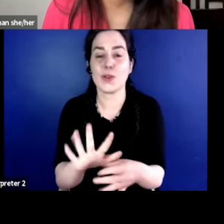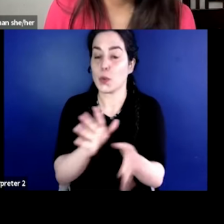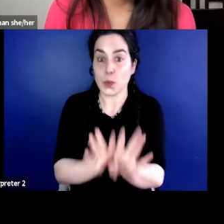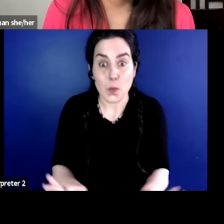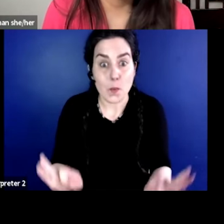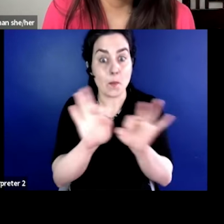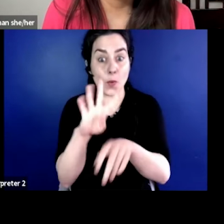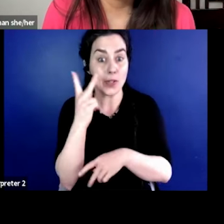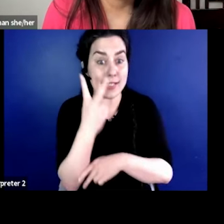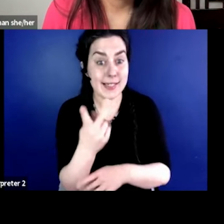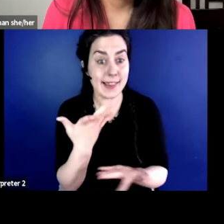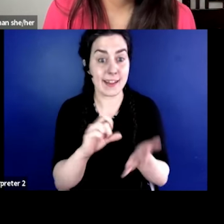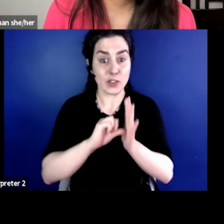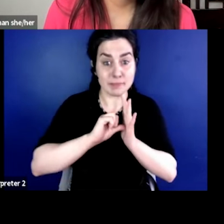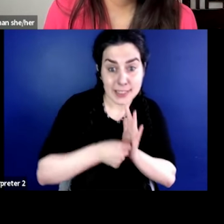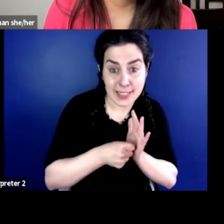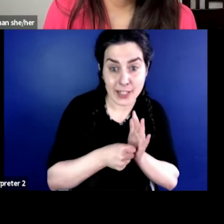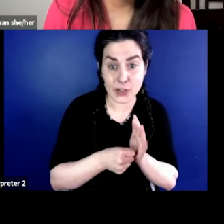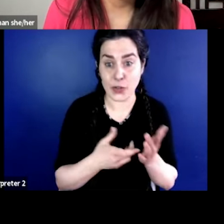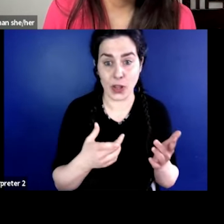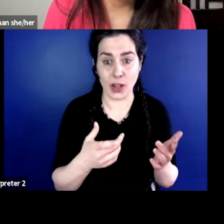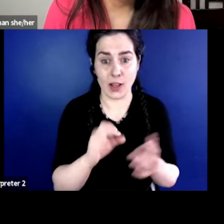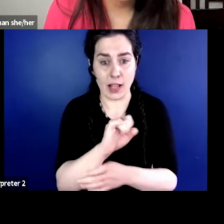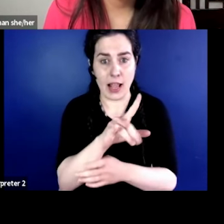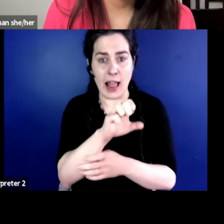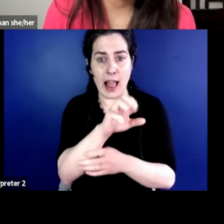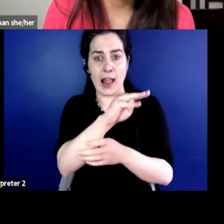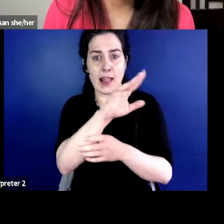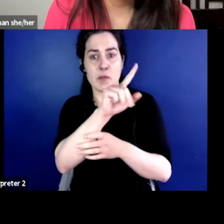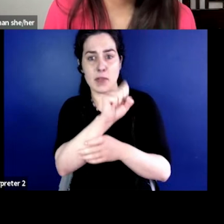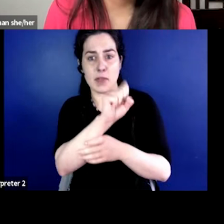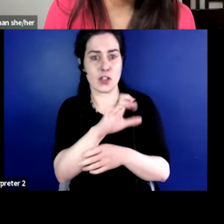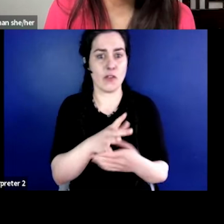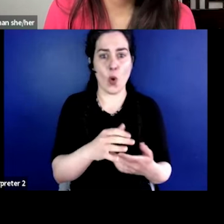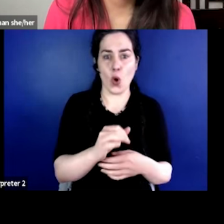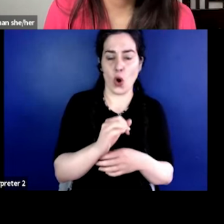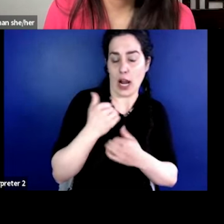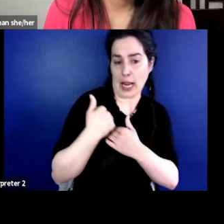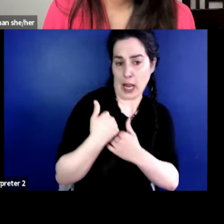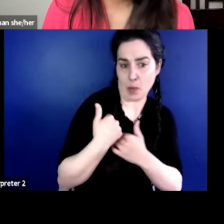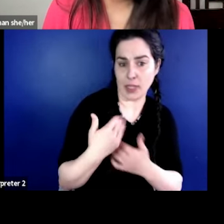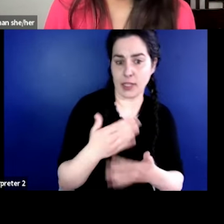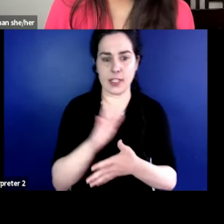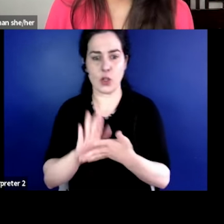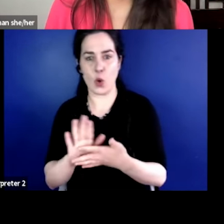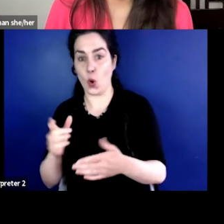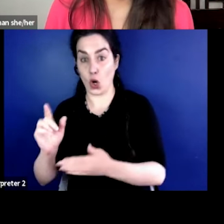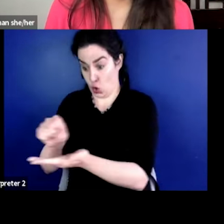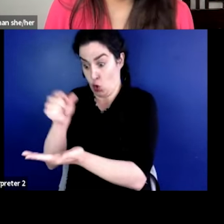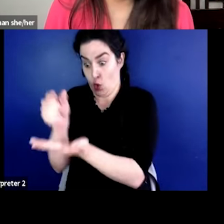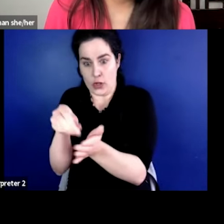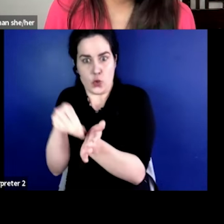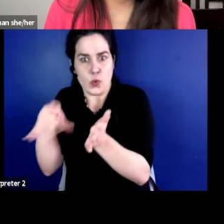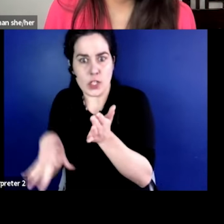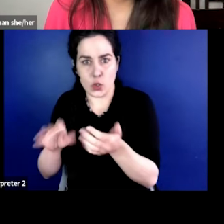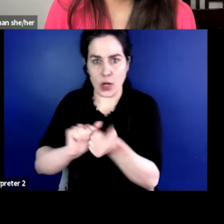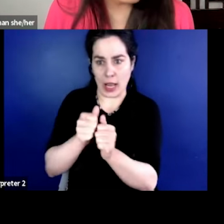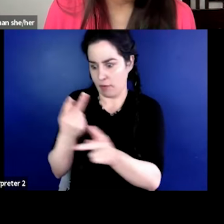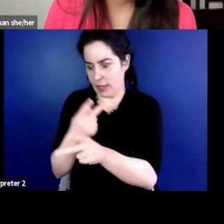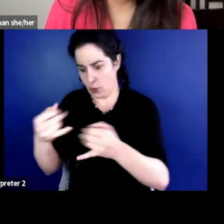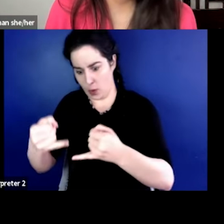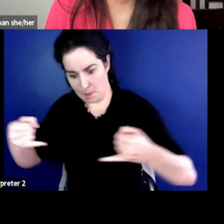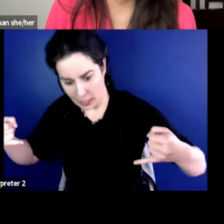elements for non-punitive accountability, or things like navigating power dynamics and boundaries as a graduate student. That was another piece that really came up. Graduate students were